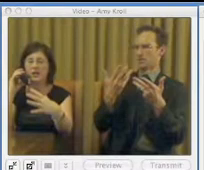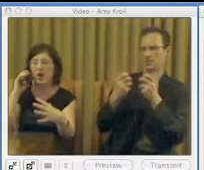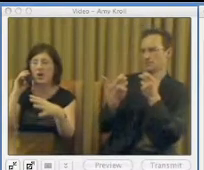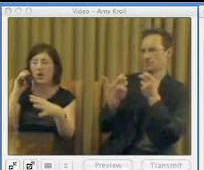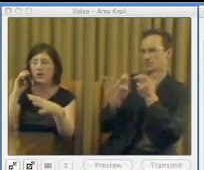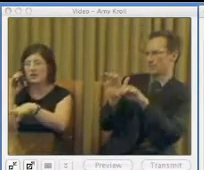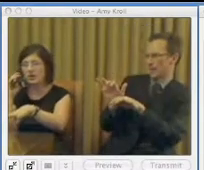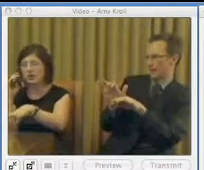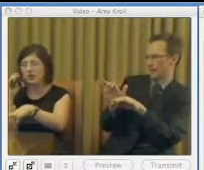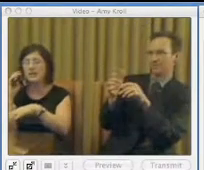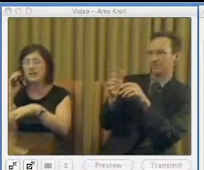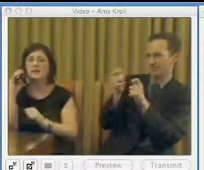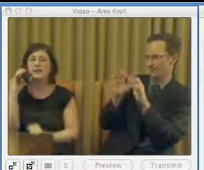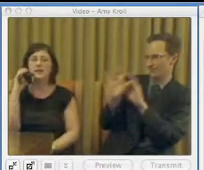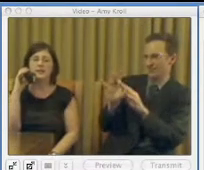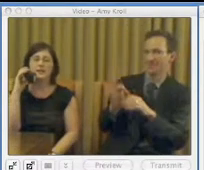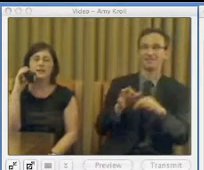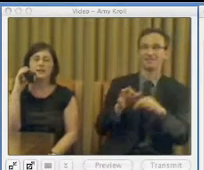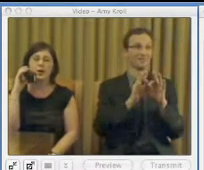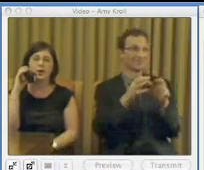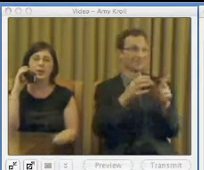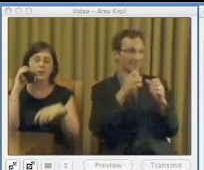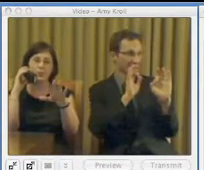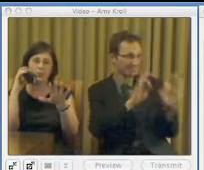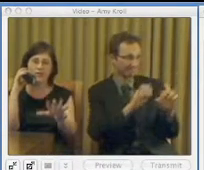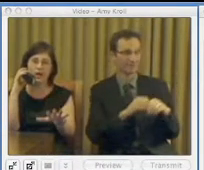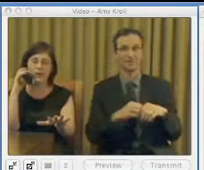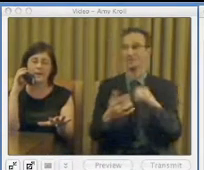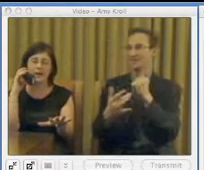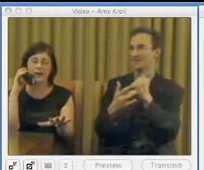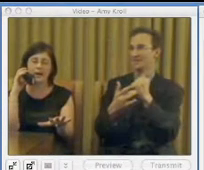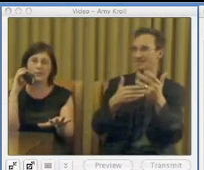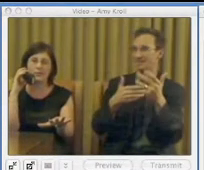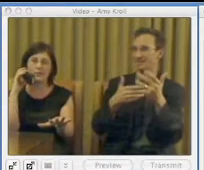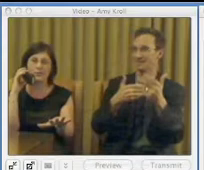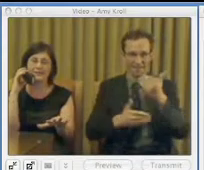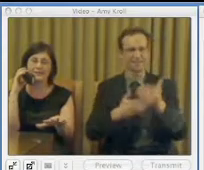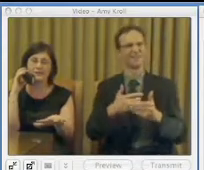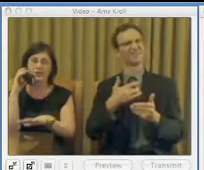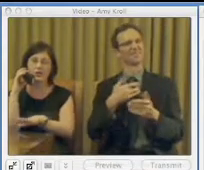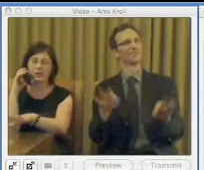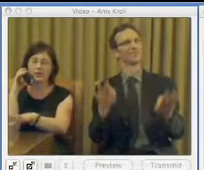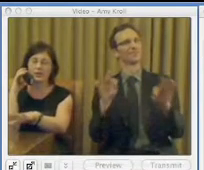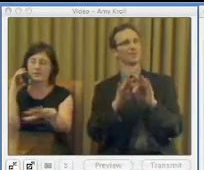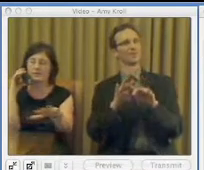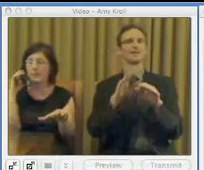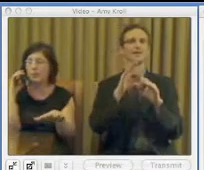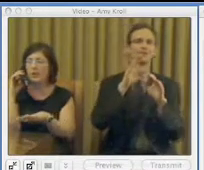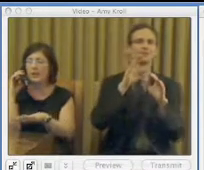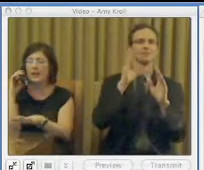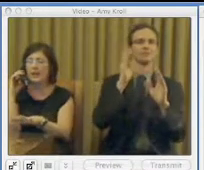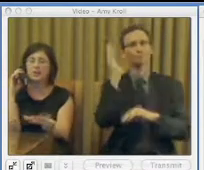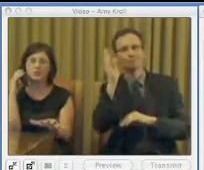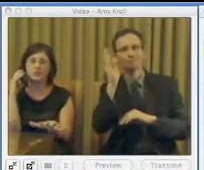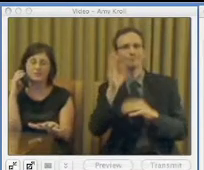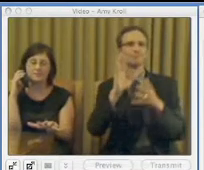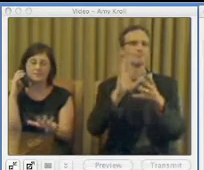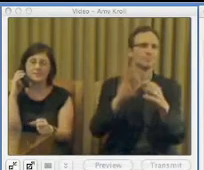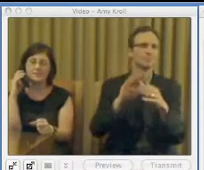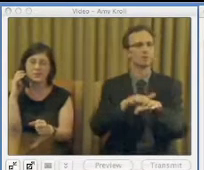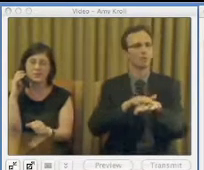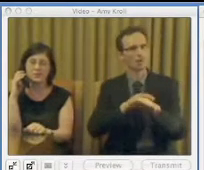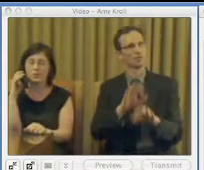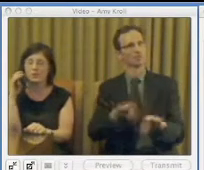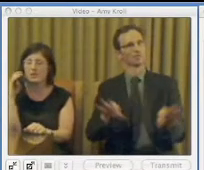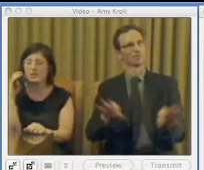the captioning, not speaking too fast, the technology. So I thought it was worth slowing down to make sure that people